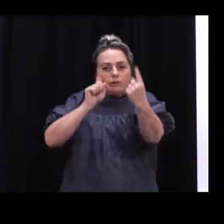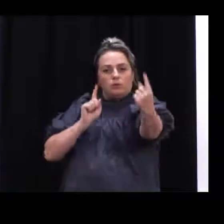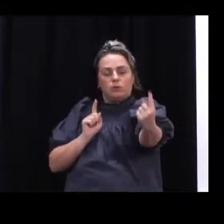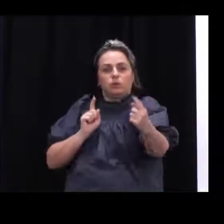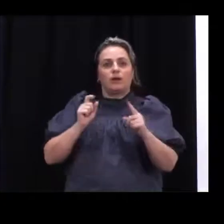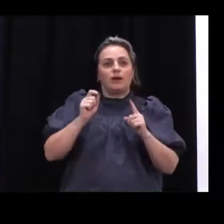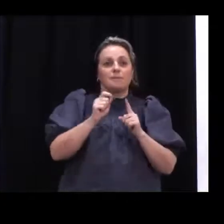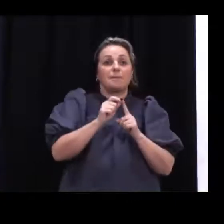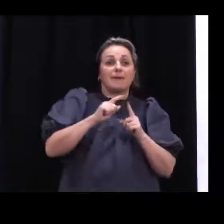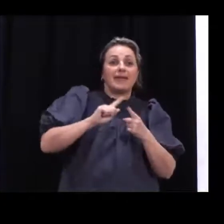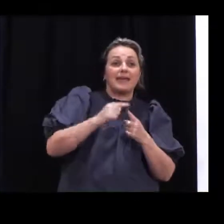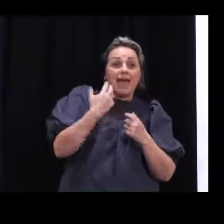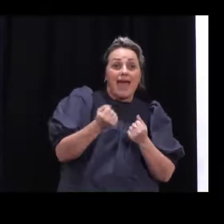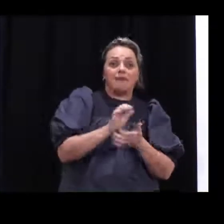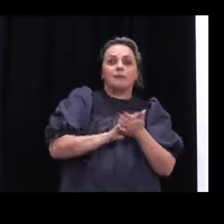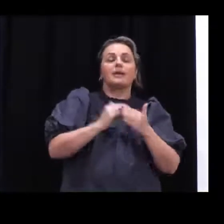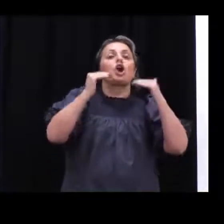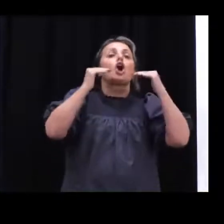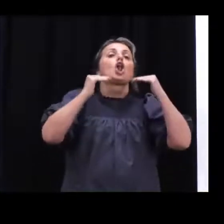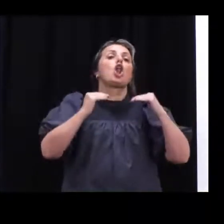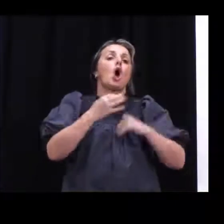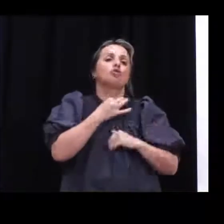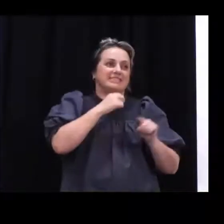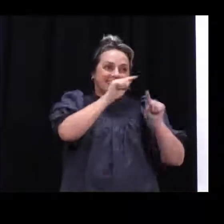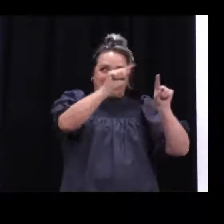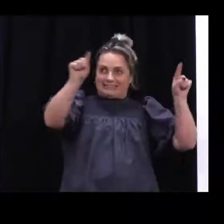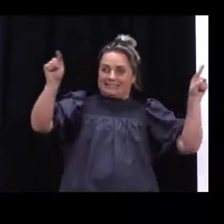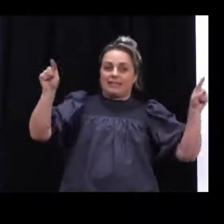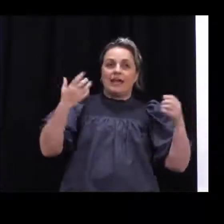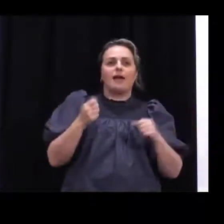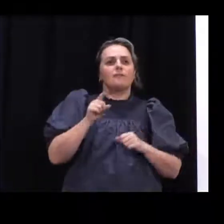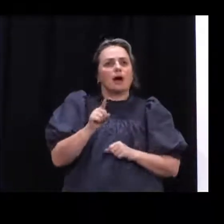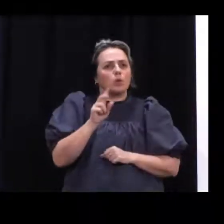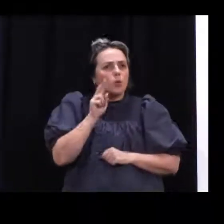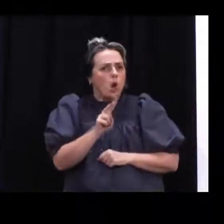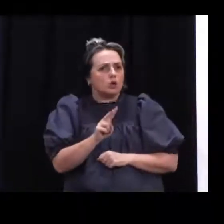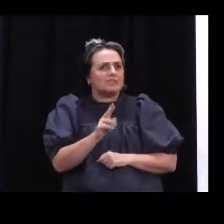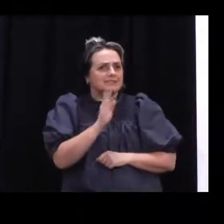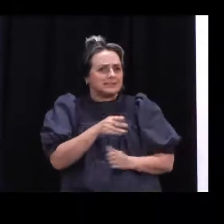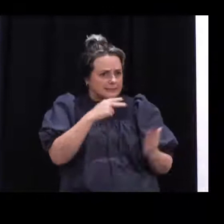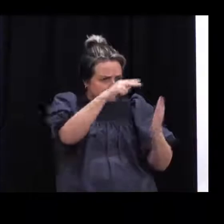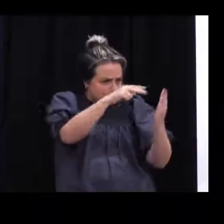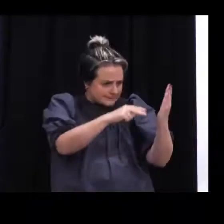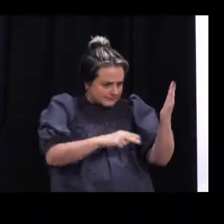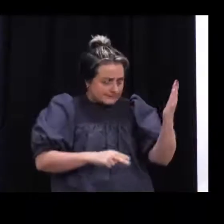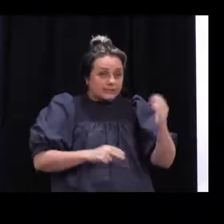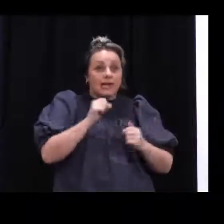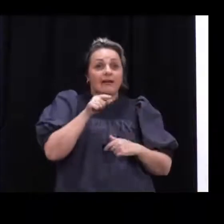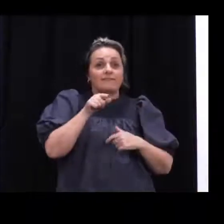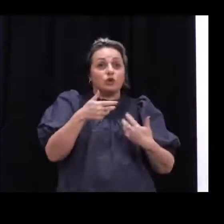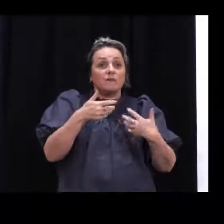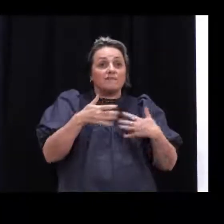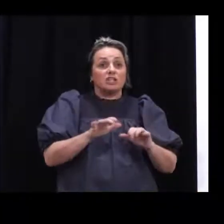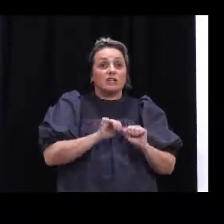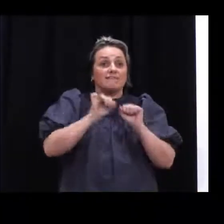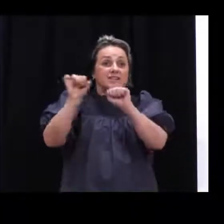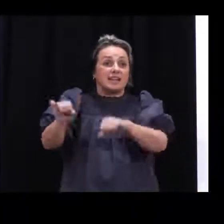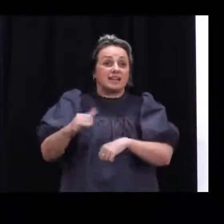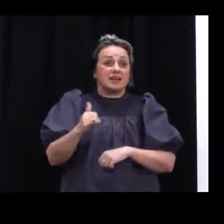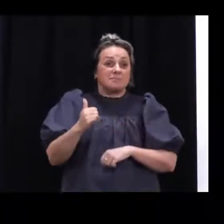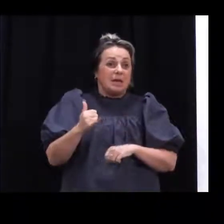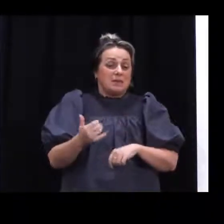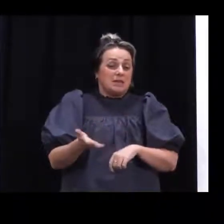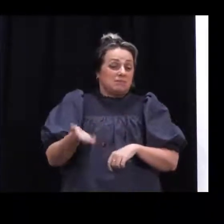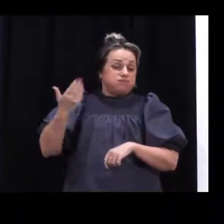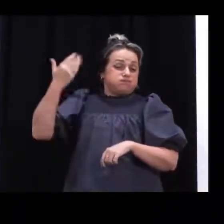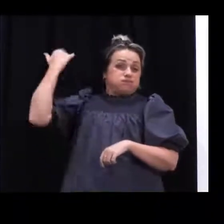risk. But people should look out, and if anyone has been in one of these, even if that was some time ago, the advice is just